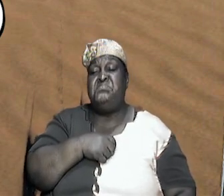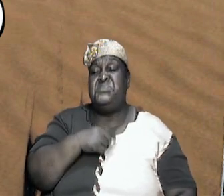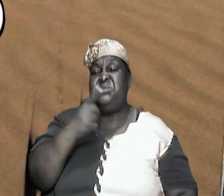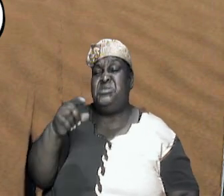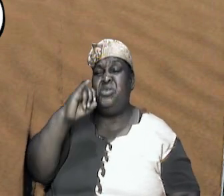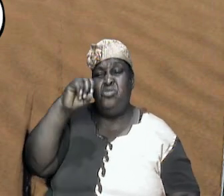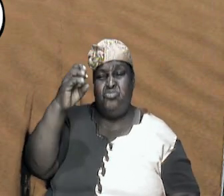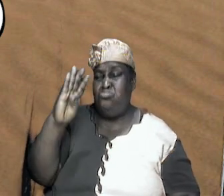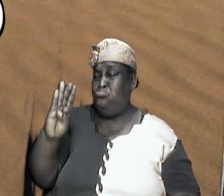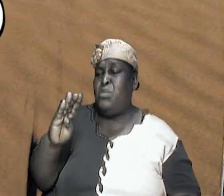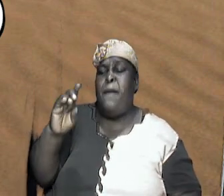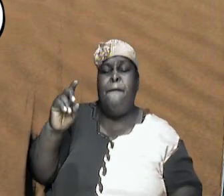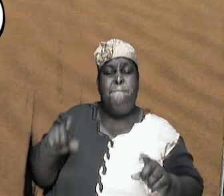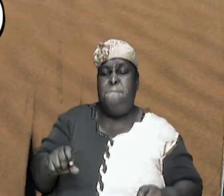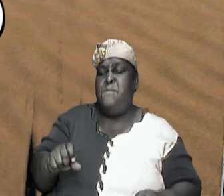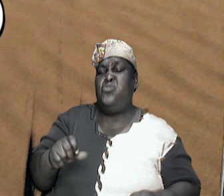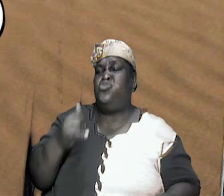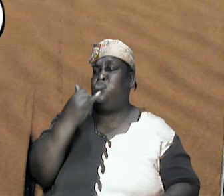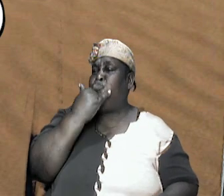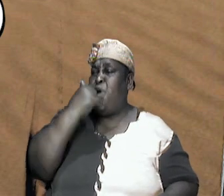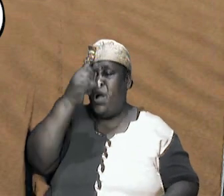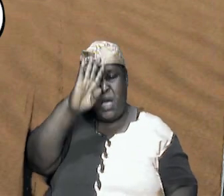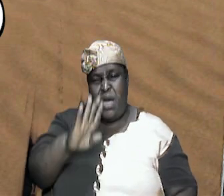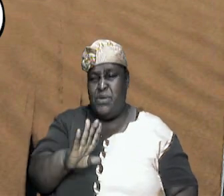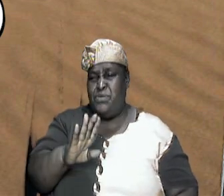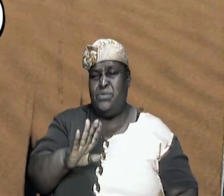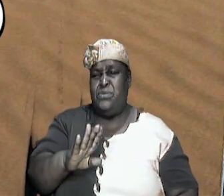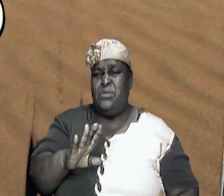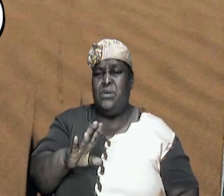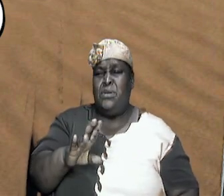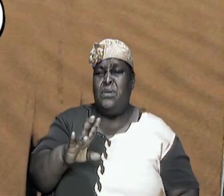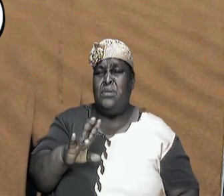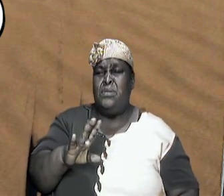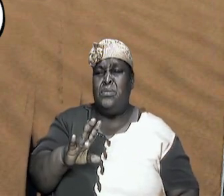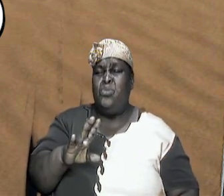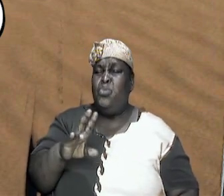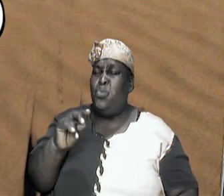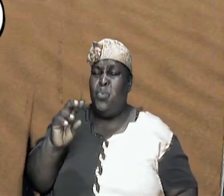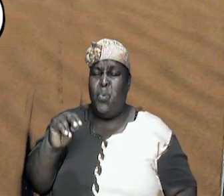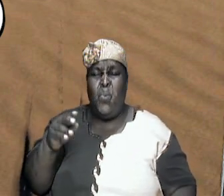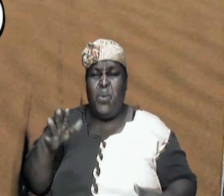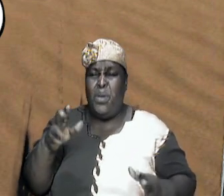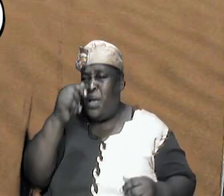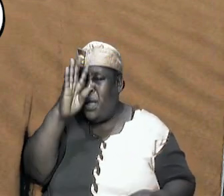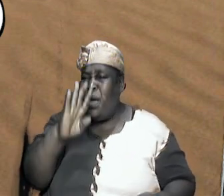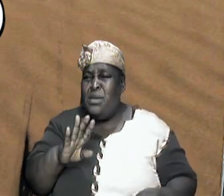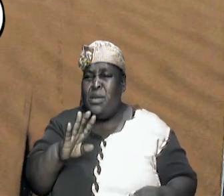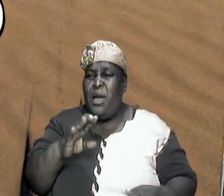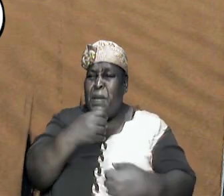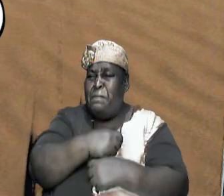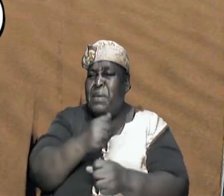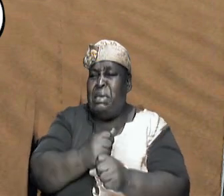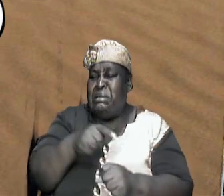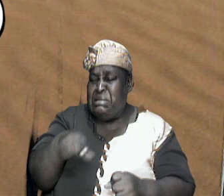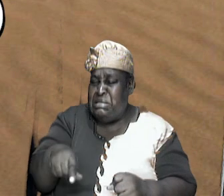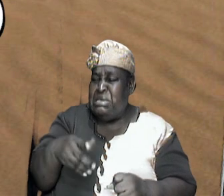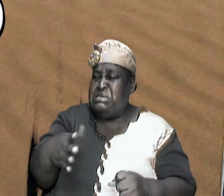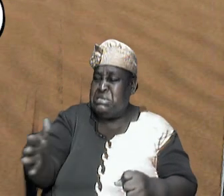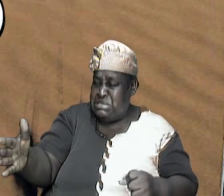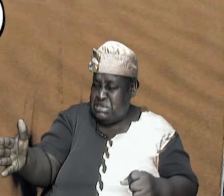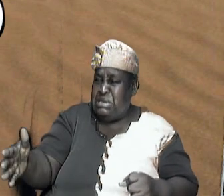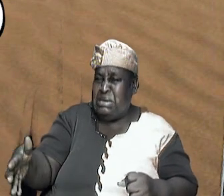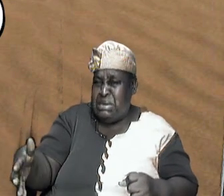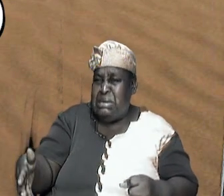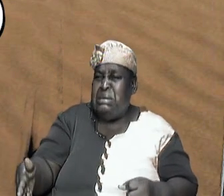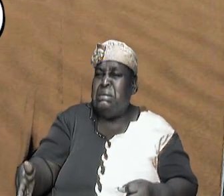Job, you must do something wrong. There is no way that God is going to allow all